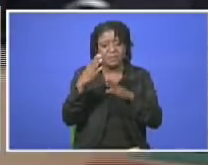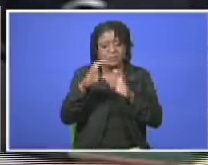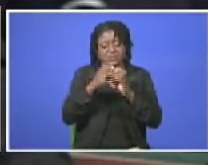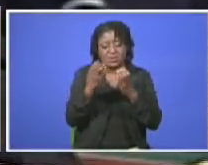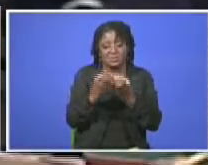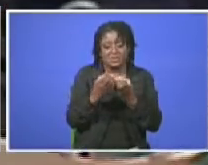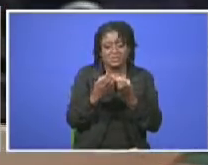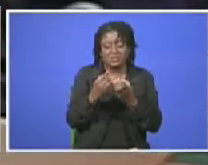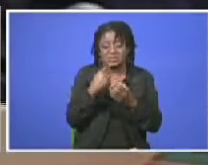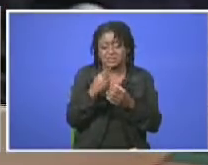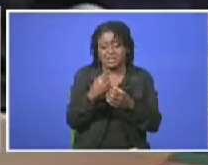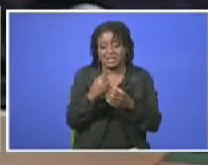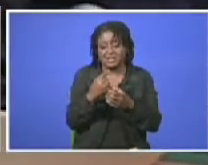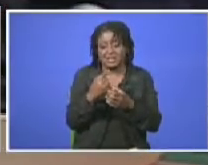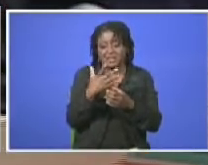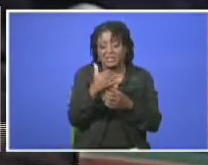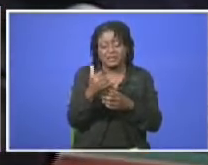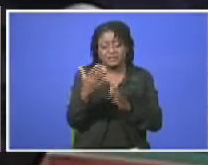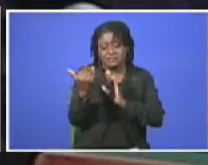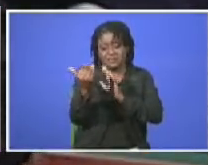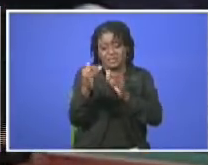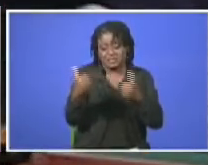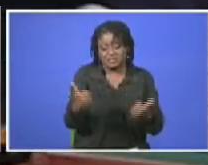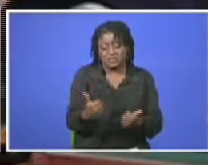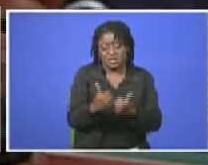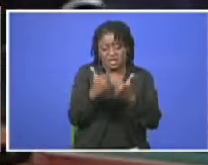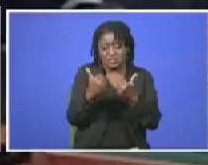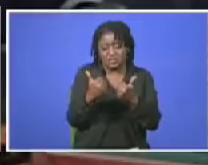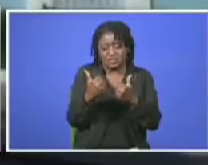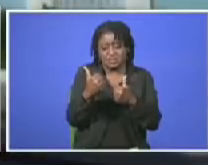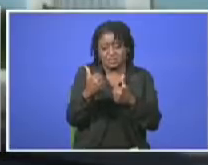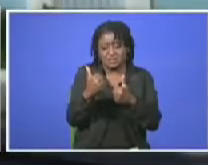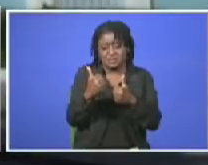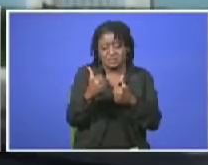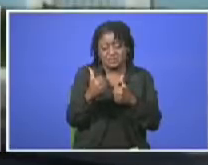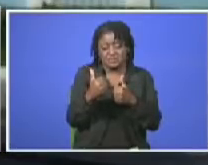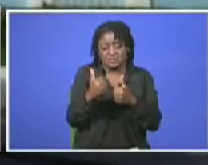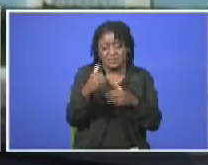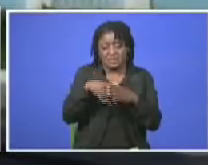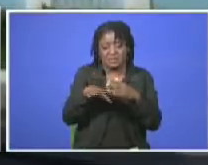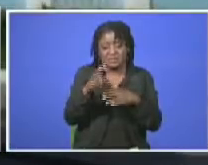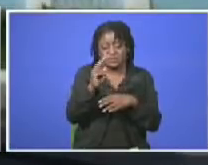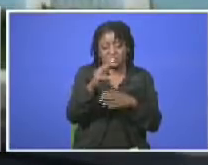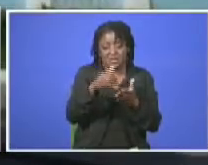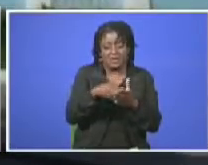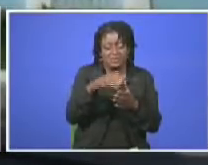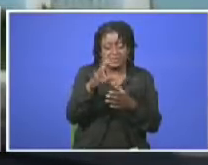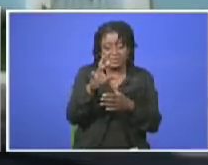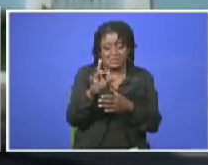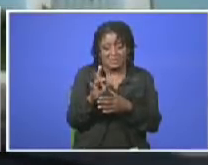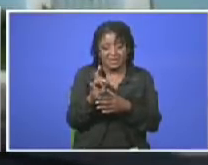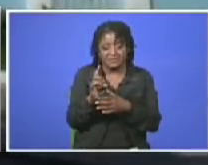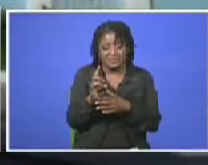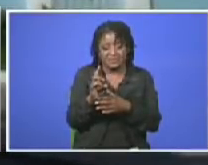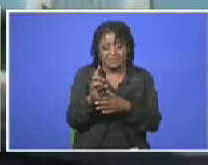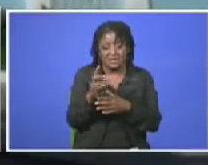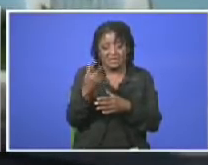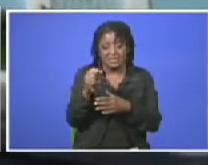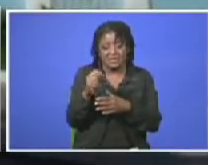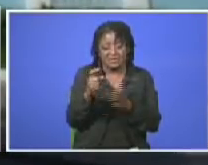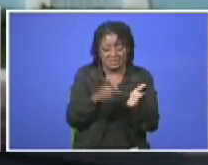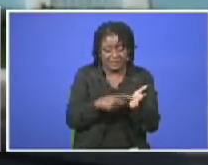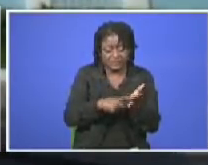faced challenges with its bond sinking fund. He says from 2002 to 2007, the bond sinking fund deficit was at an all-time high